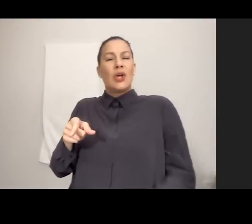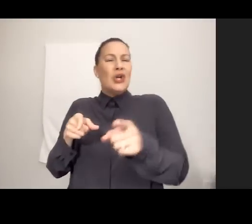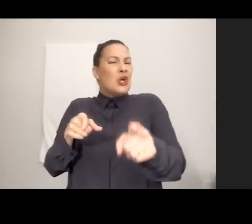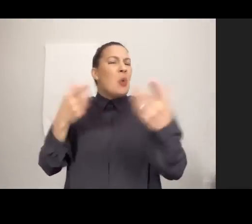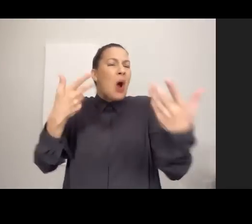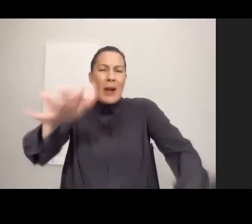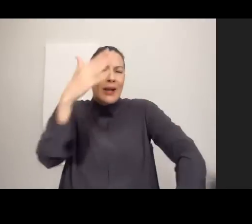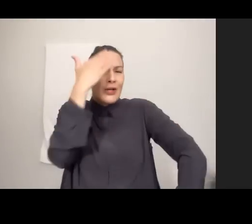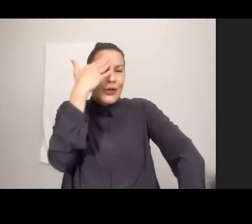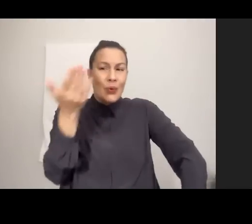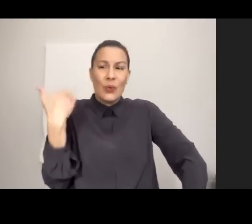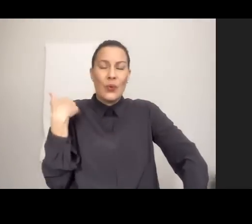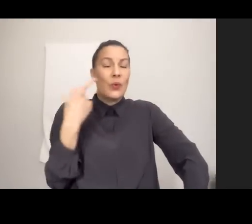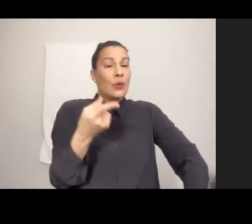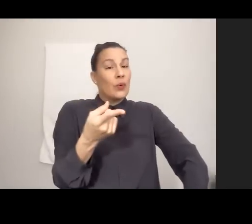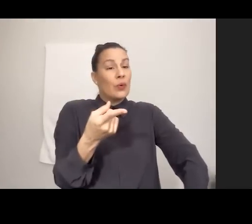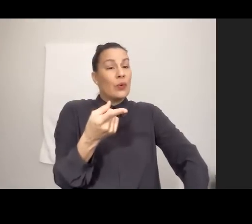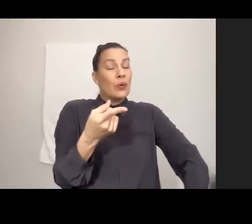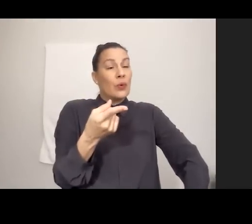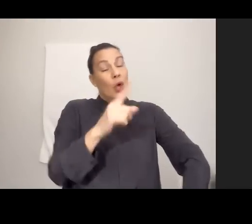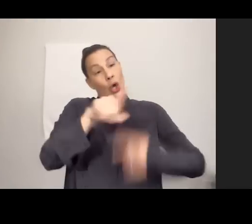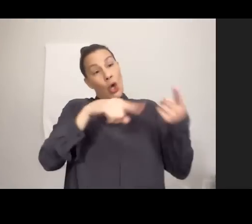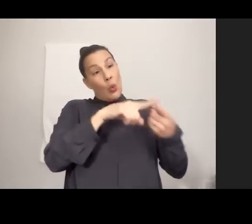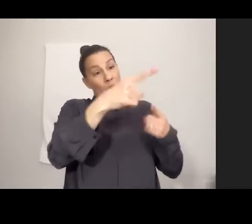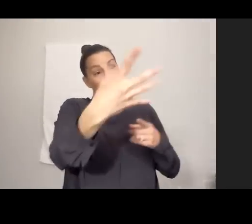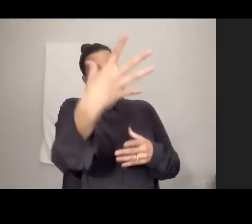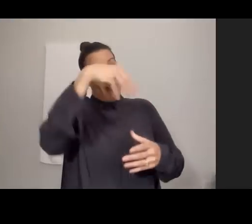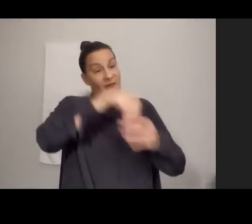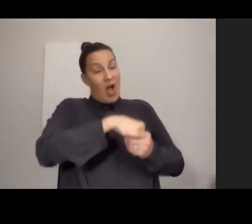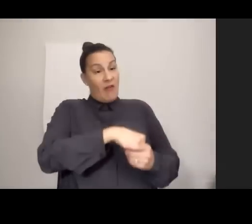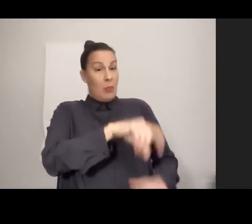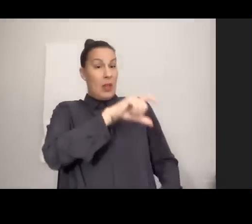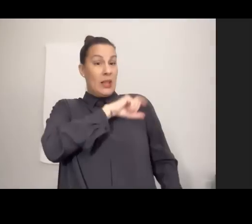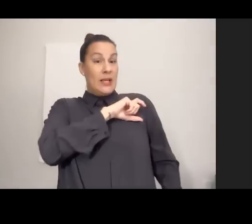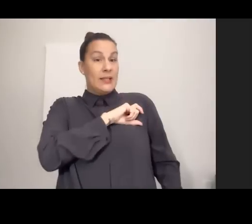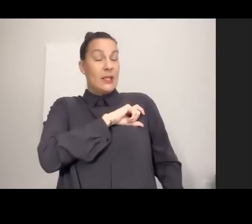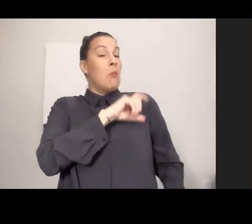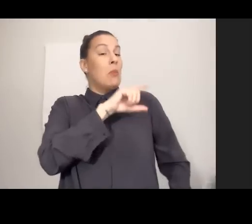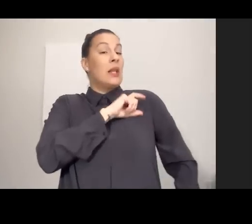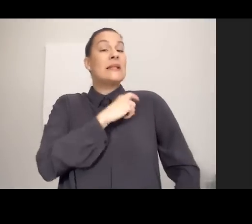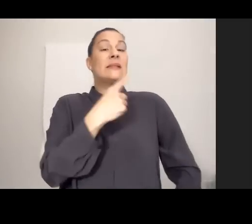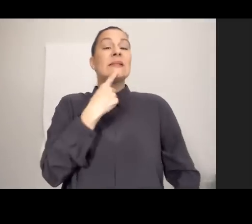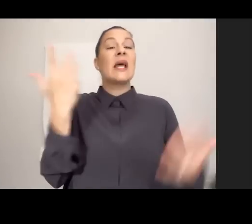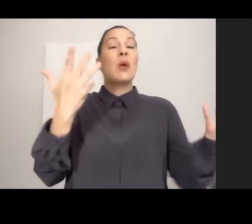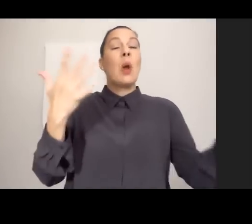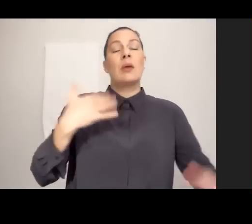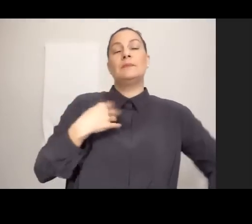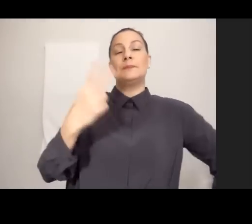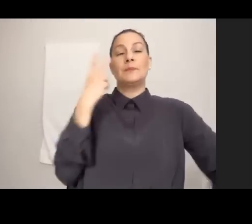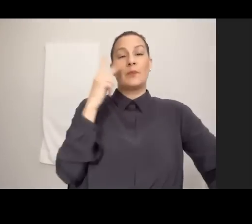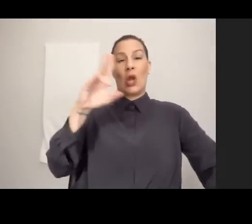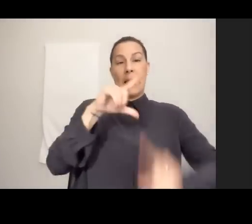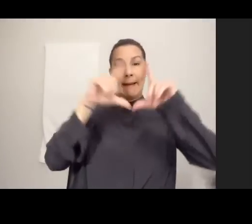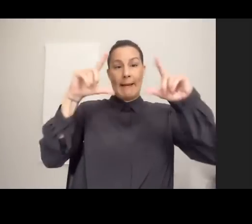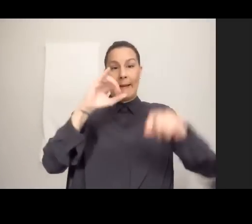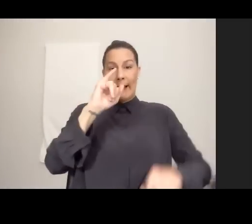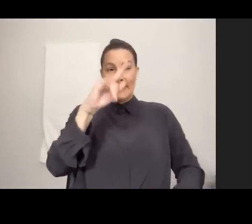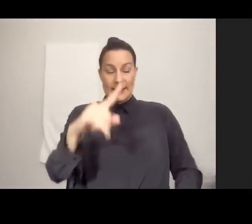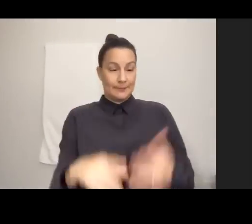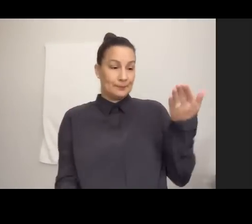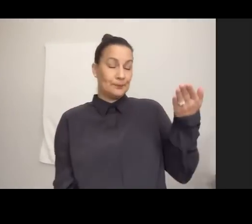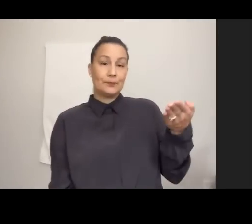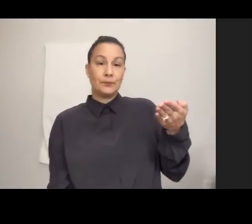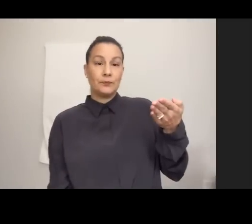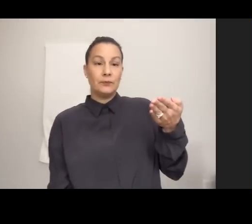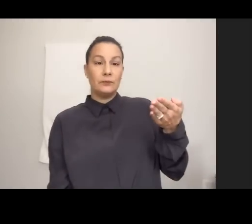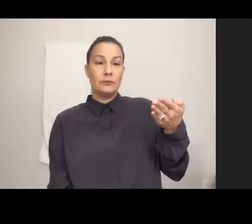when you involve law enforcement, the first thing they say is, let me see your ID. And